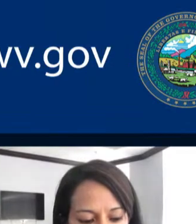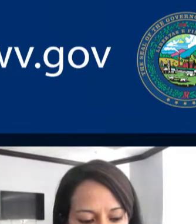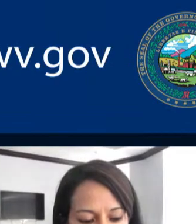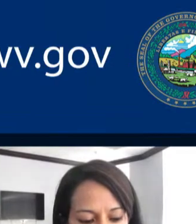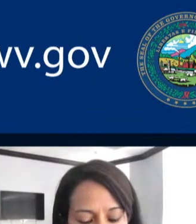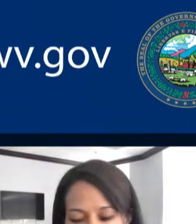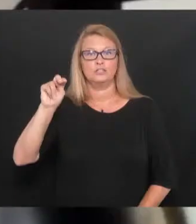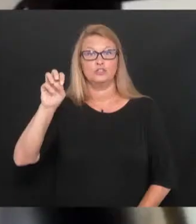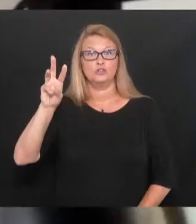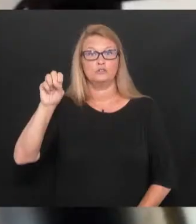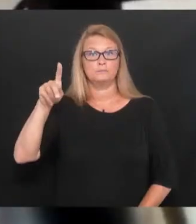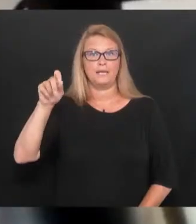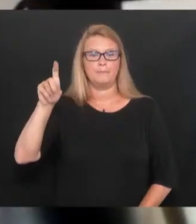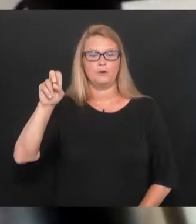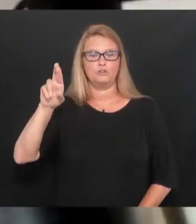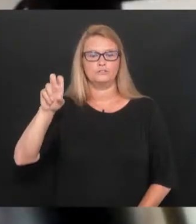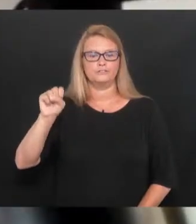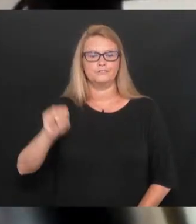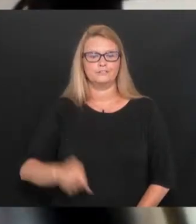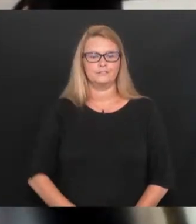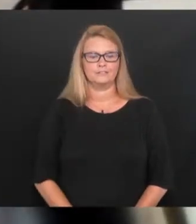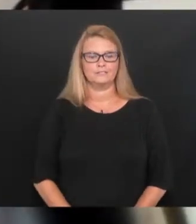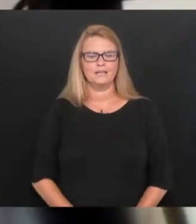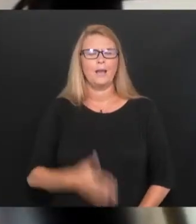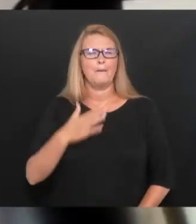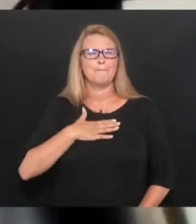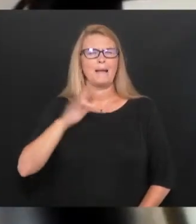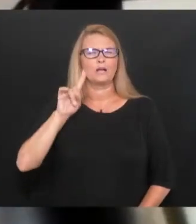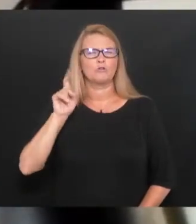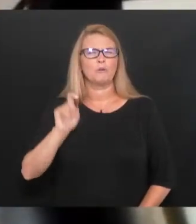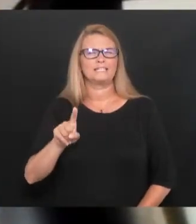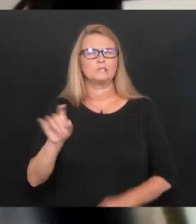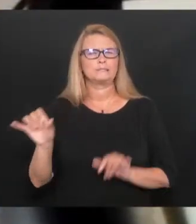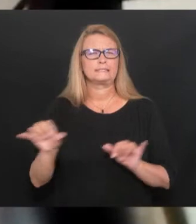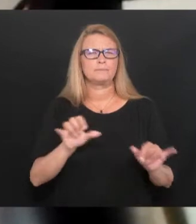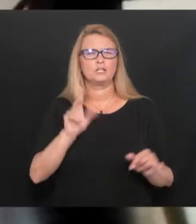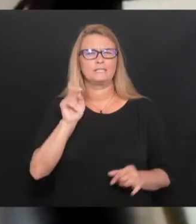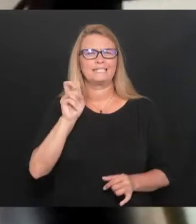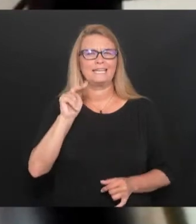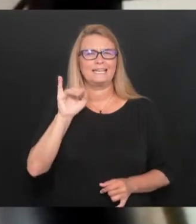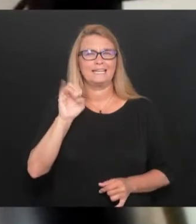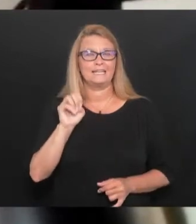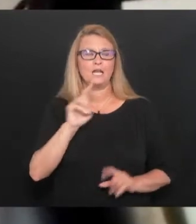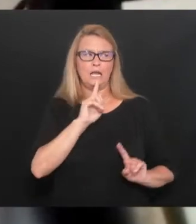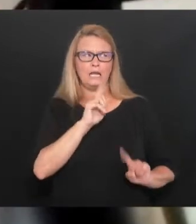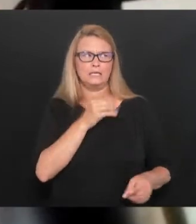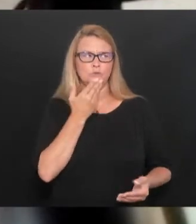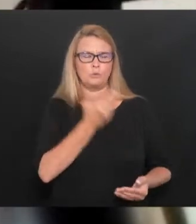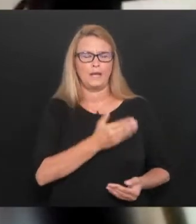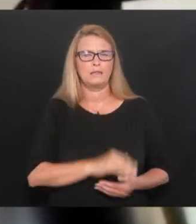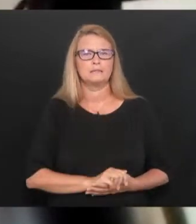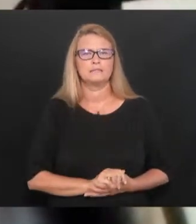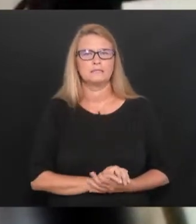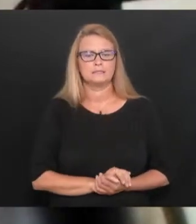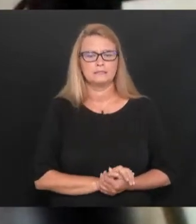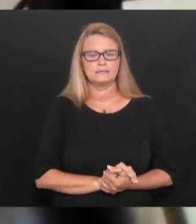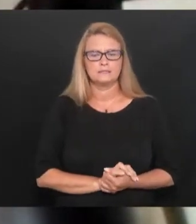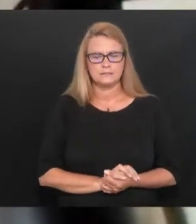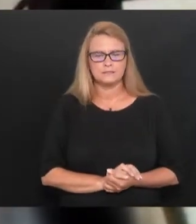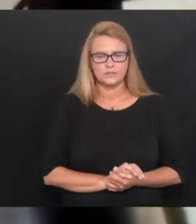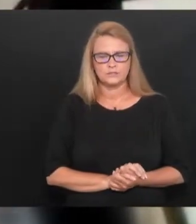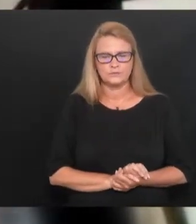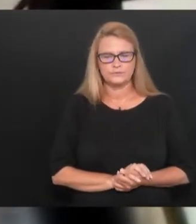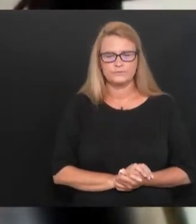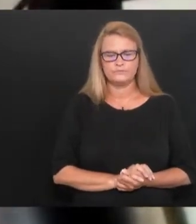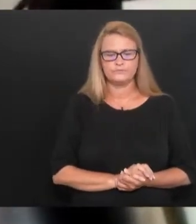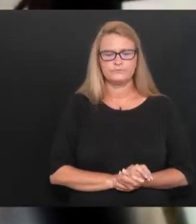Steve Adams with Ogden Newspapers here. I was going to ask a similar question to Kenny. I feel like that got addressed pretty well, both in your opening remarks, Dr.